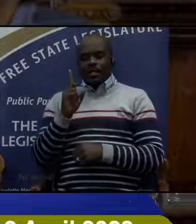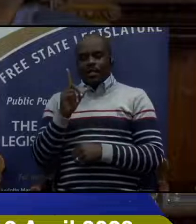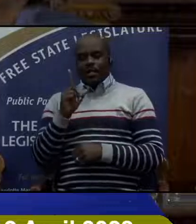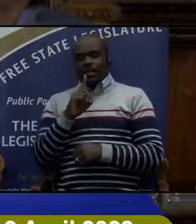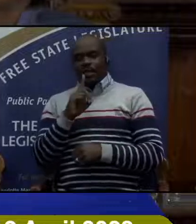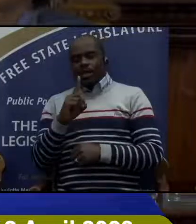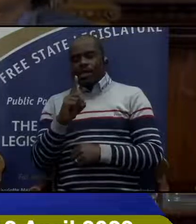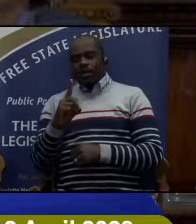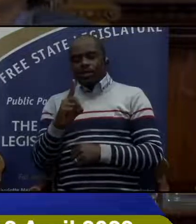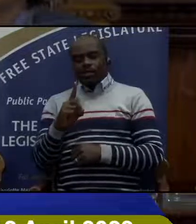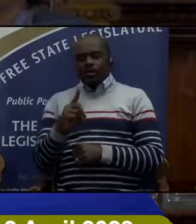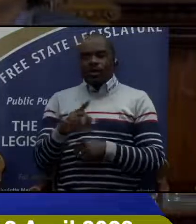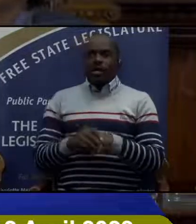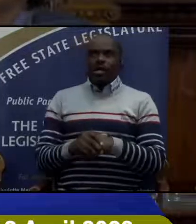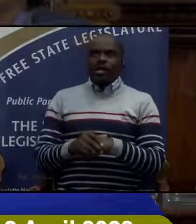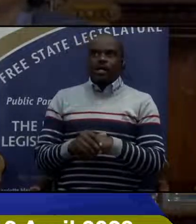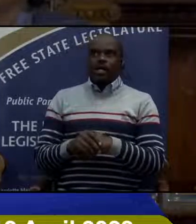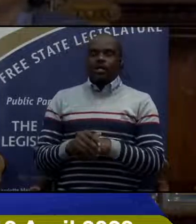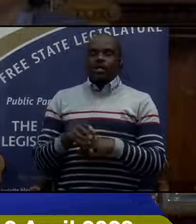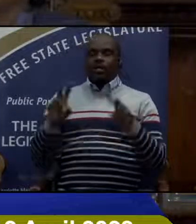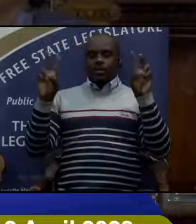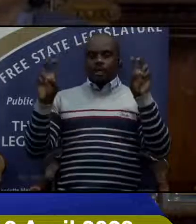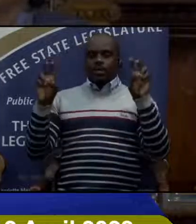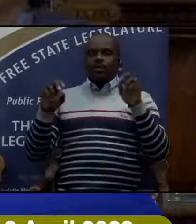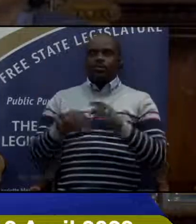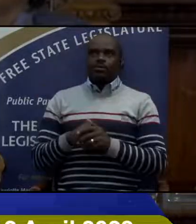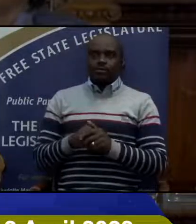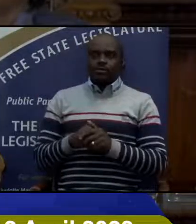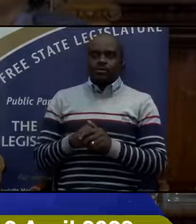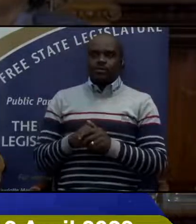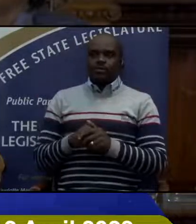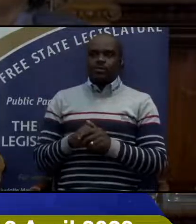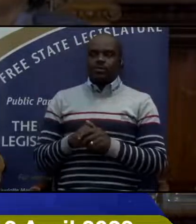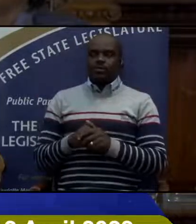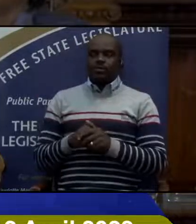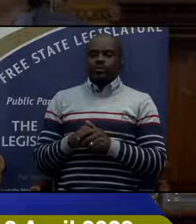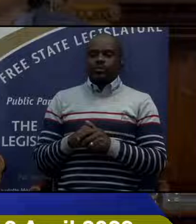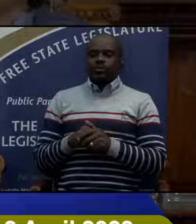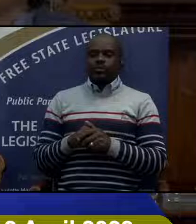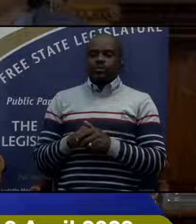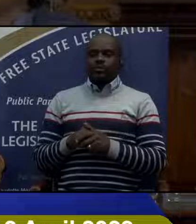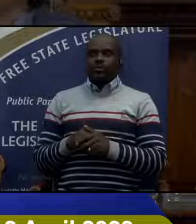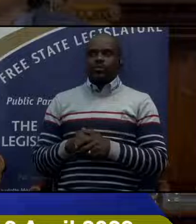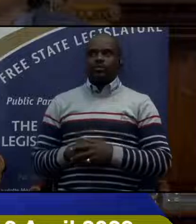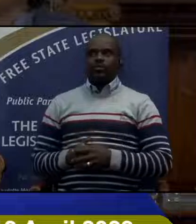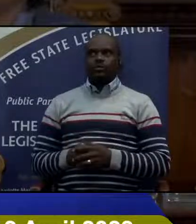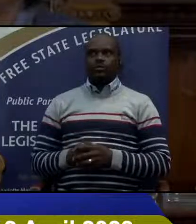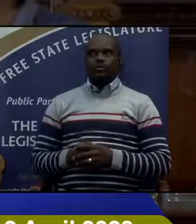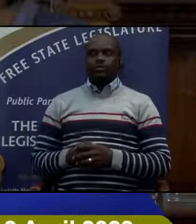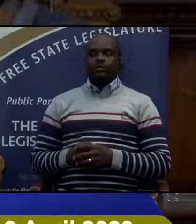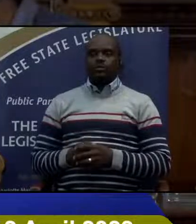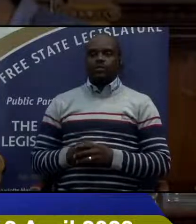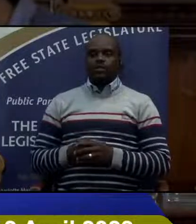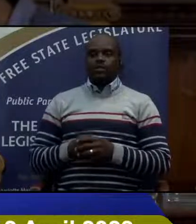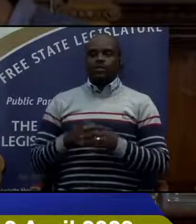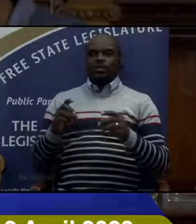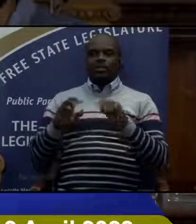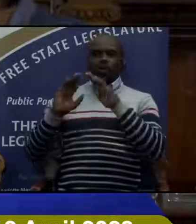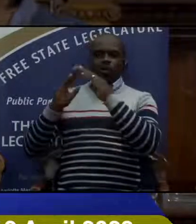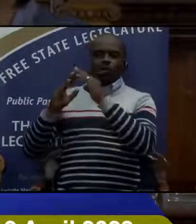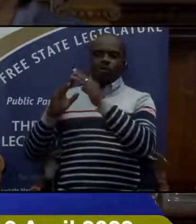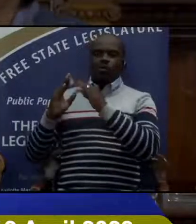which states, and I want to quote it, in a bourgeoisie society, the school has